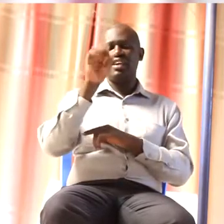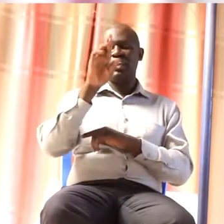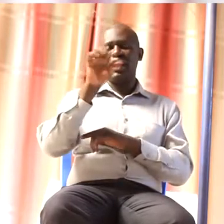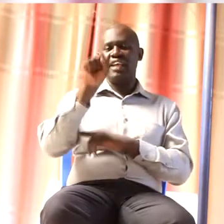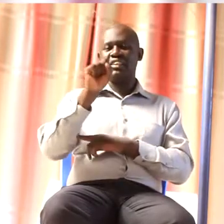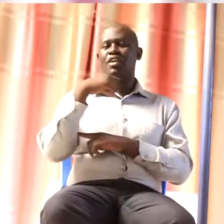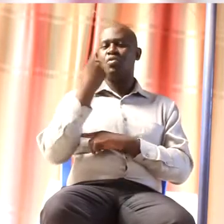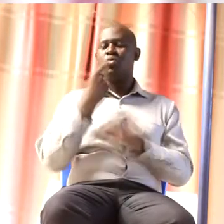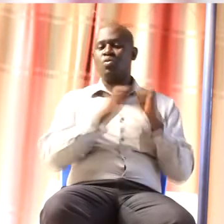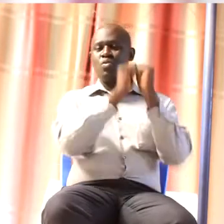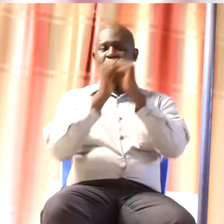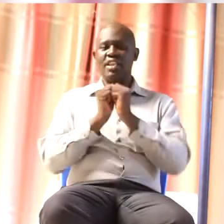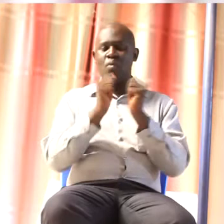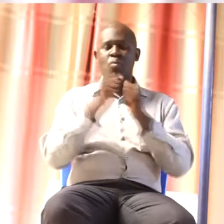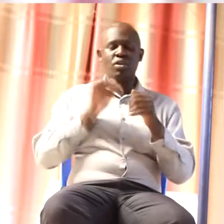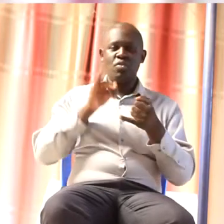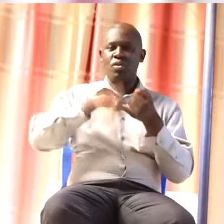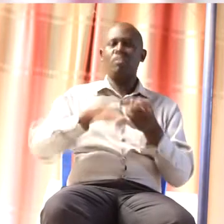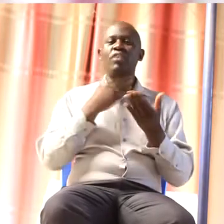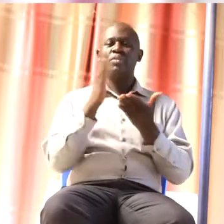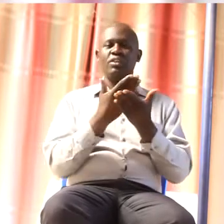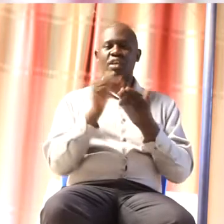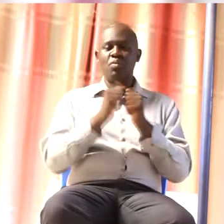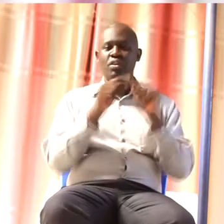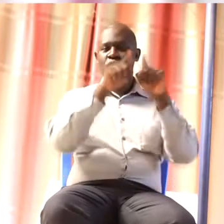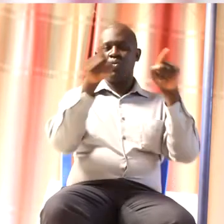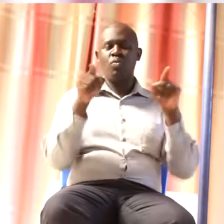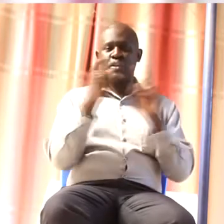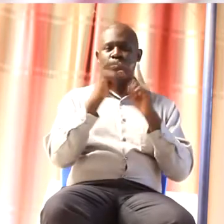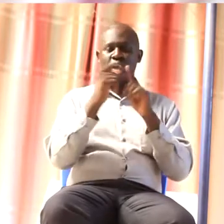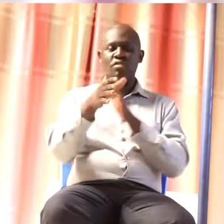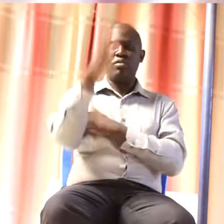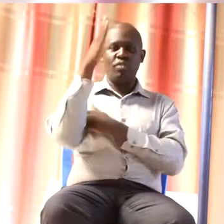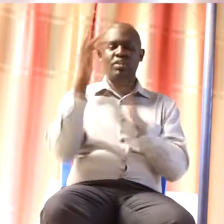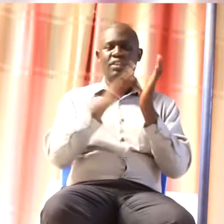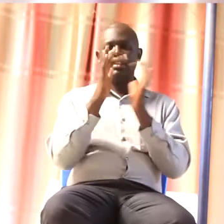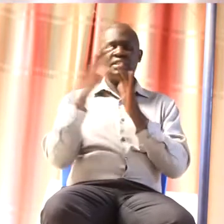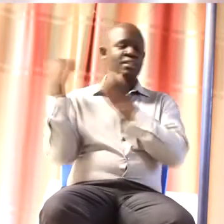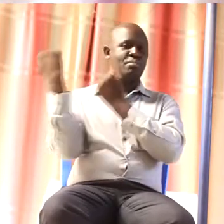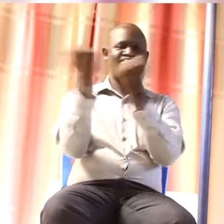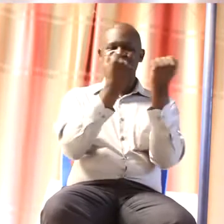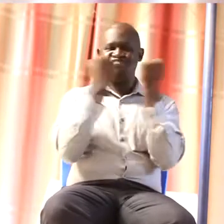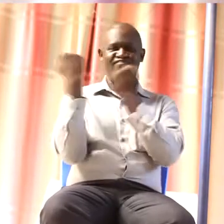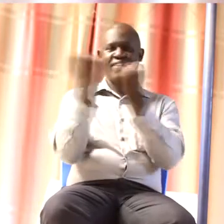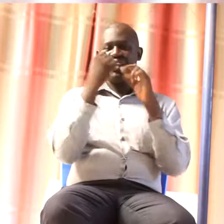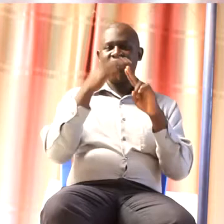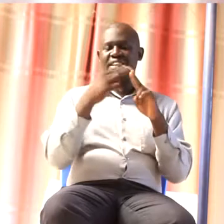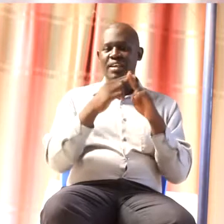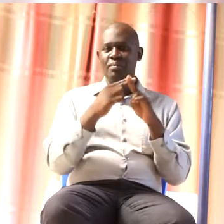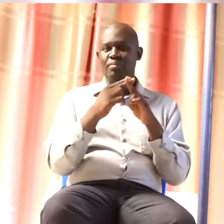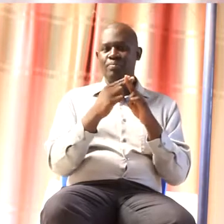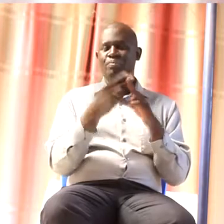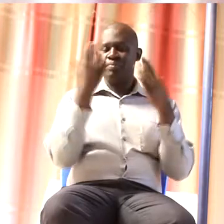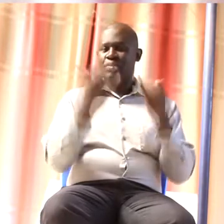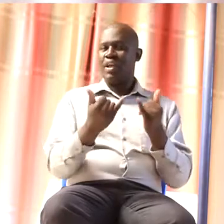Cynthia. I just want to share with you the word of God briefly in Jesus' mighty name. Our text this morning comes from the